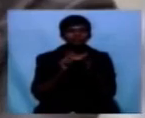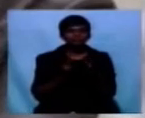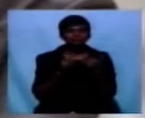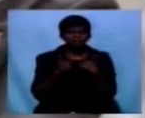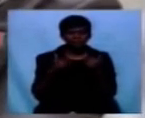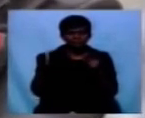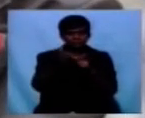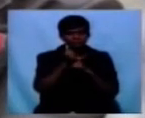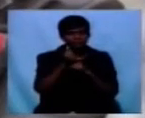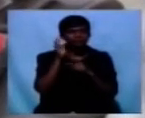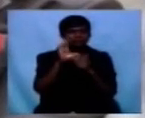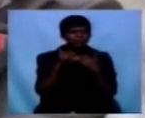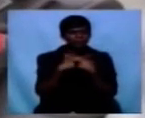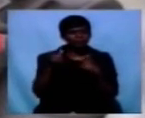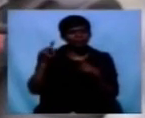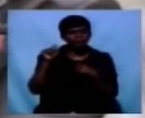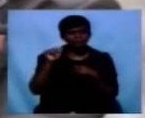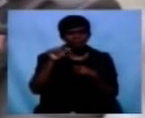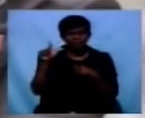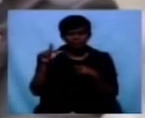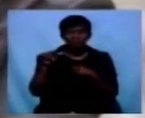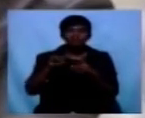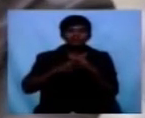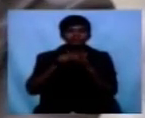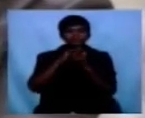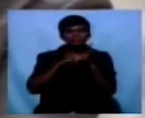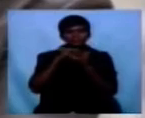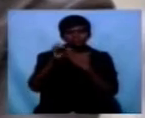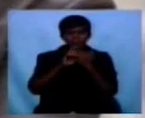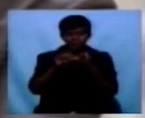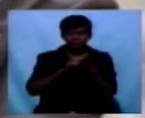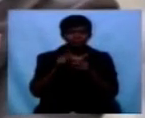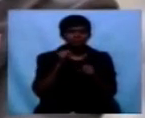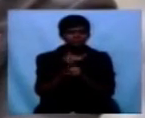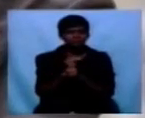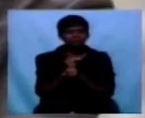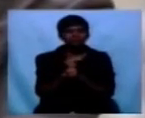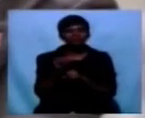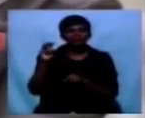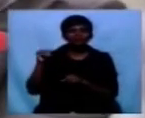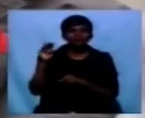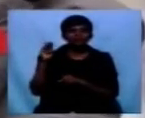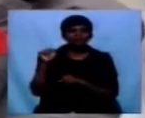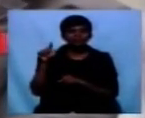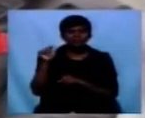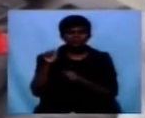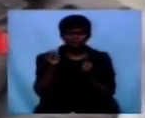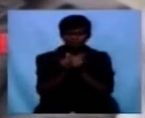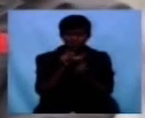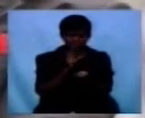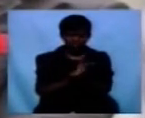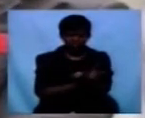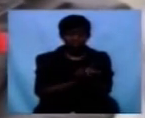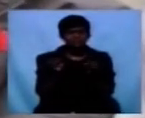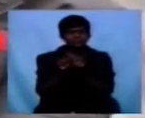captured. We'll be putting up a toll facility beginning June next year between Mbala and Kasama, and